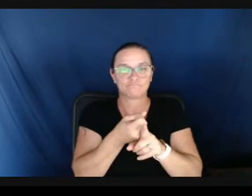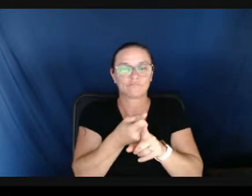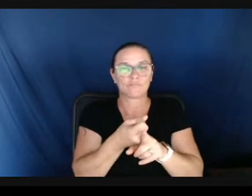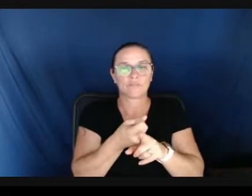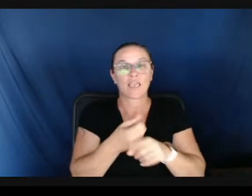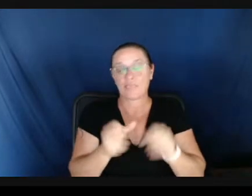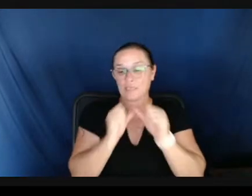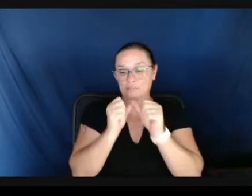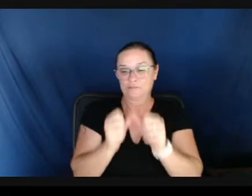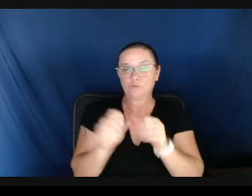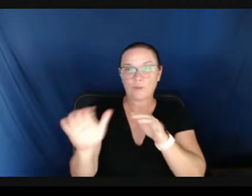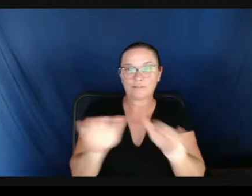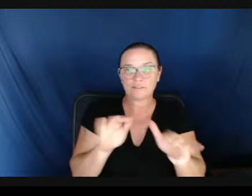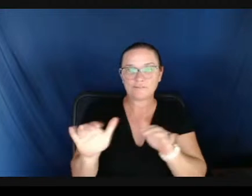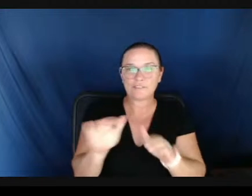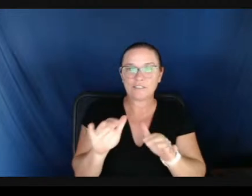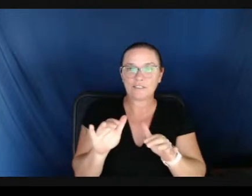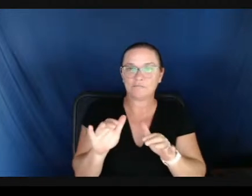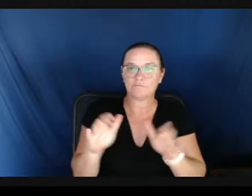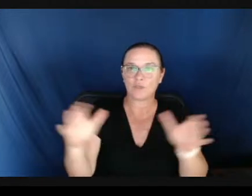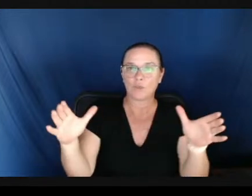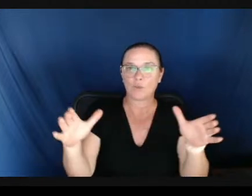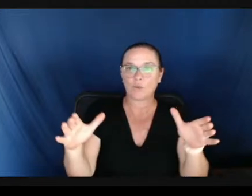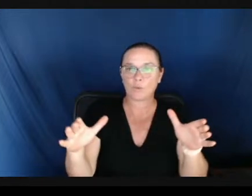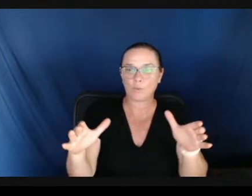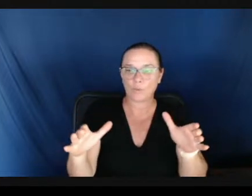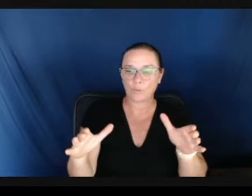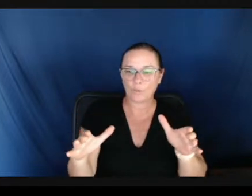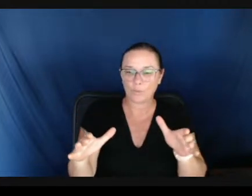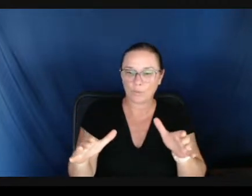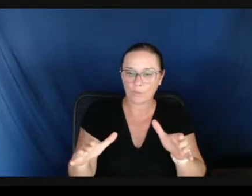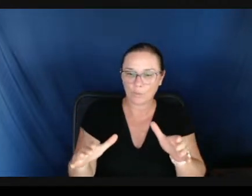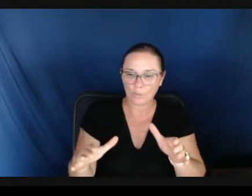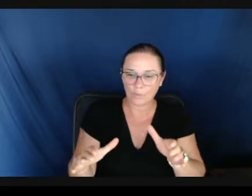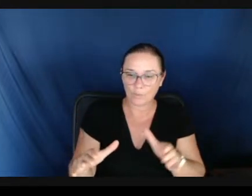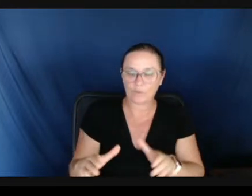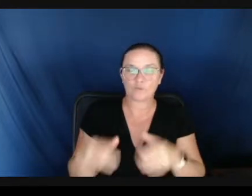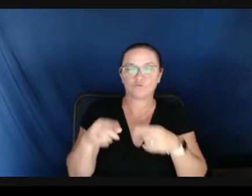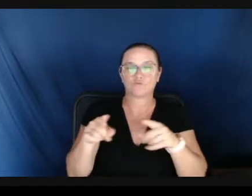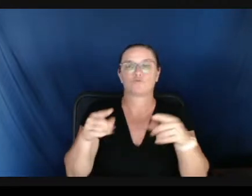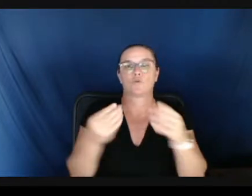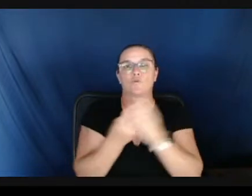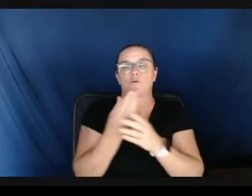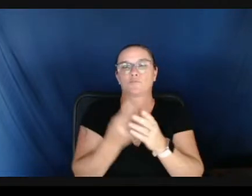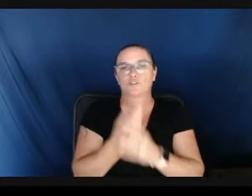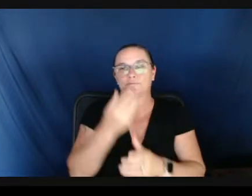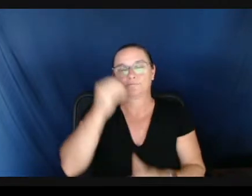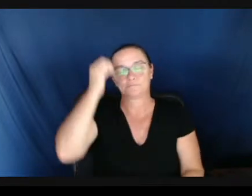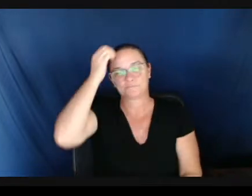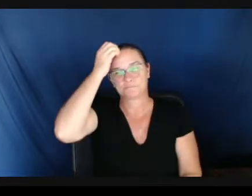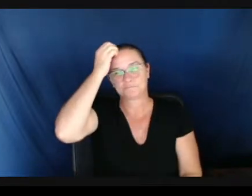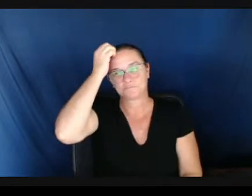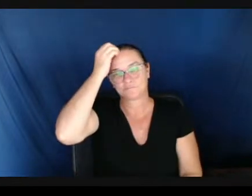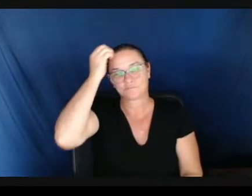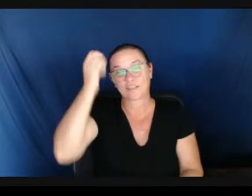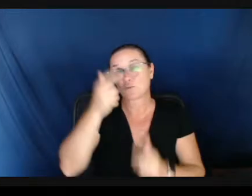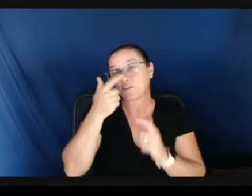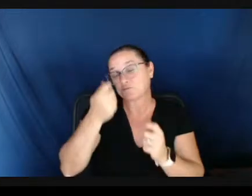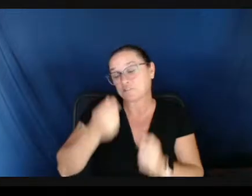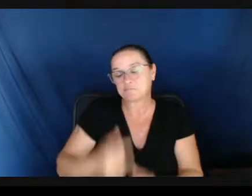activity there. And since then, the rift zone has been essentially shut off and contracting, and that's an interesting thing to note there.